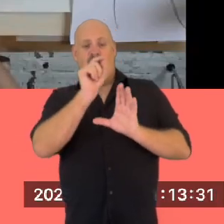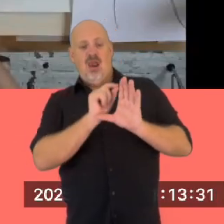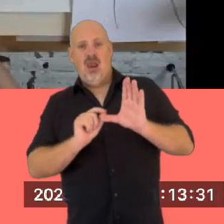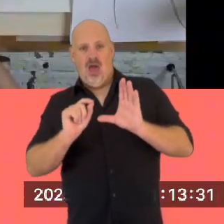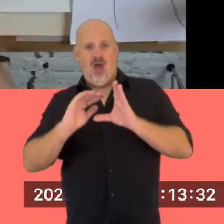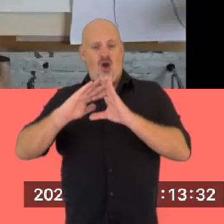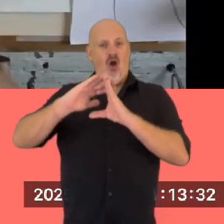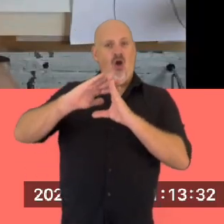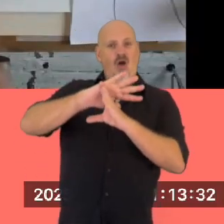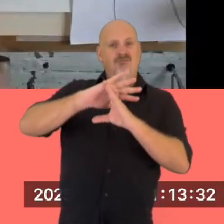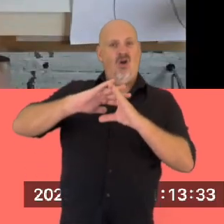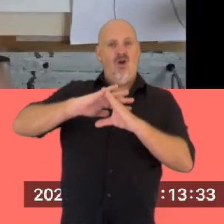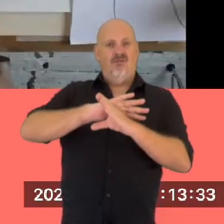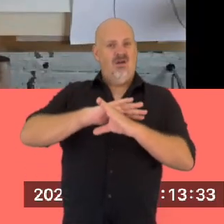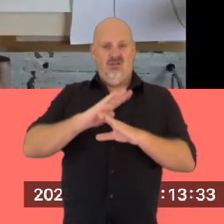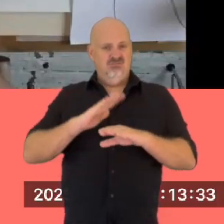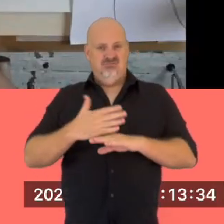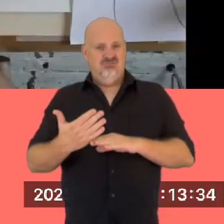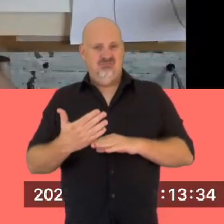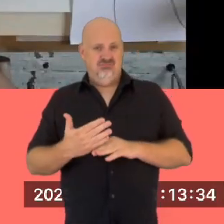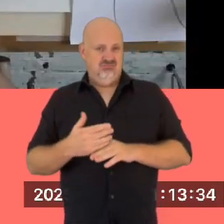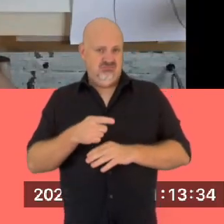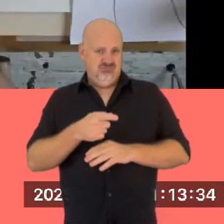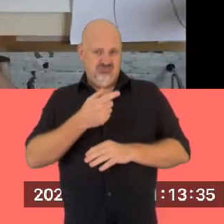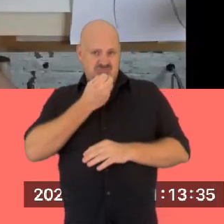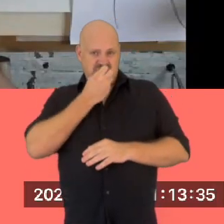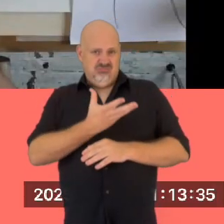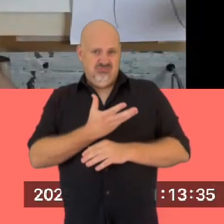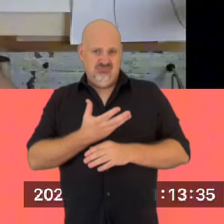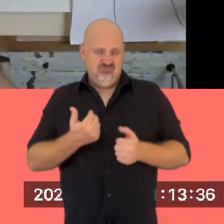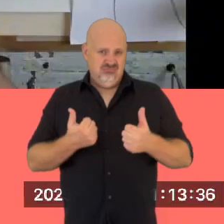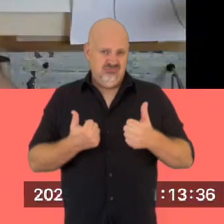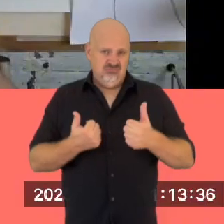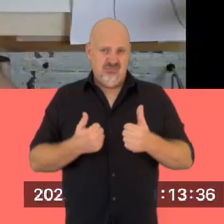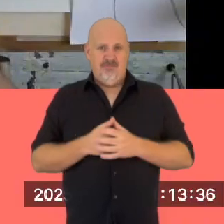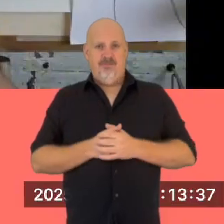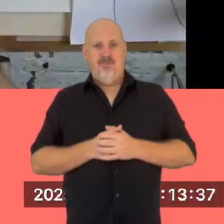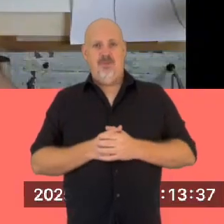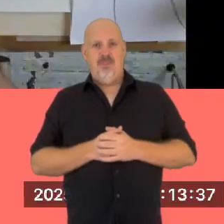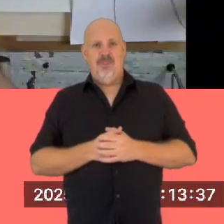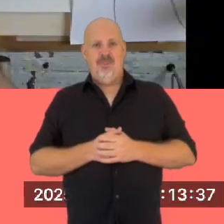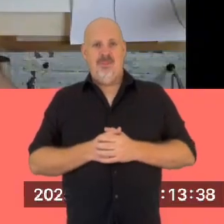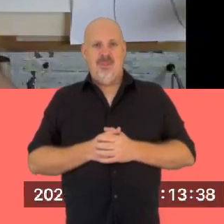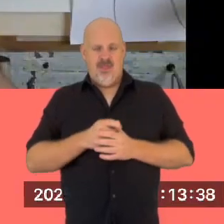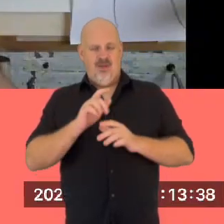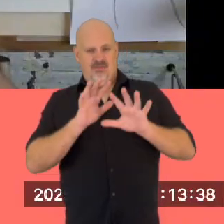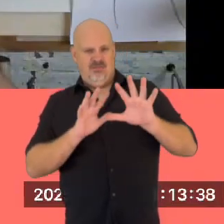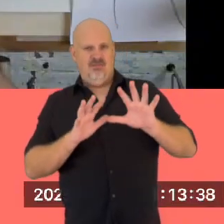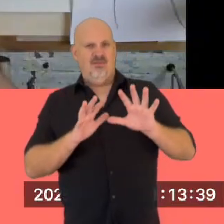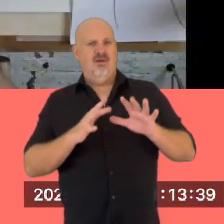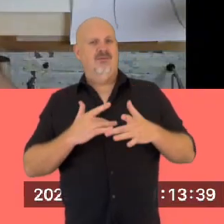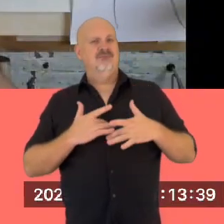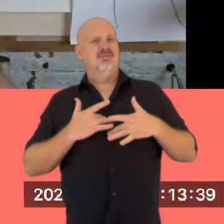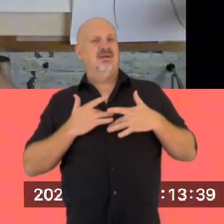Doesn't matter if you go over the previous outline as well. That's really super. And you can start